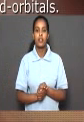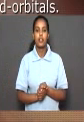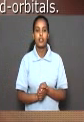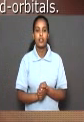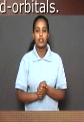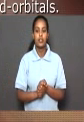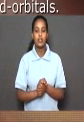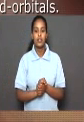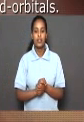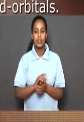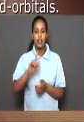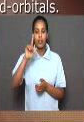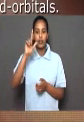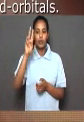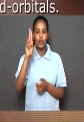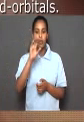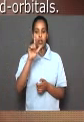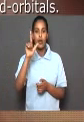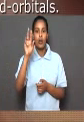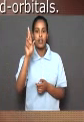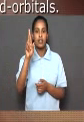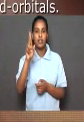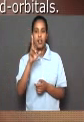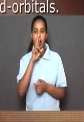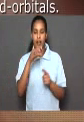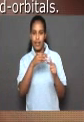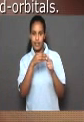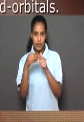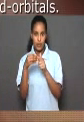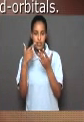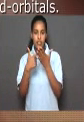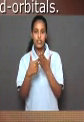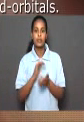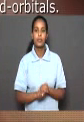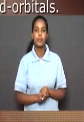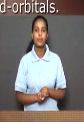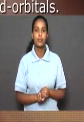Lutetium and lawrencium are exceptions to this.